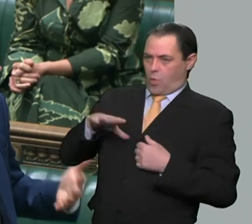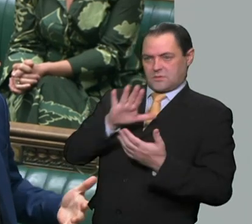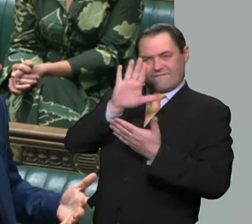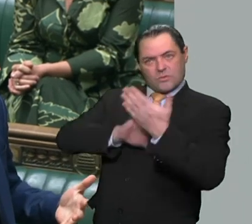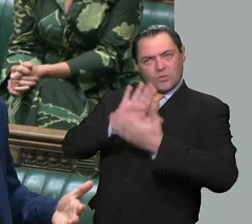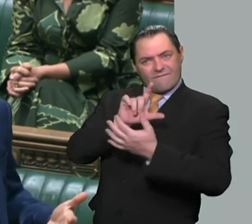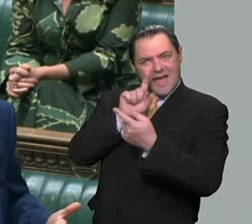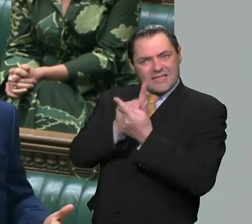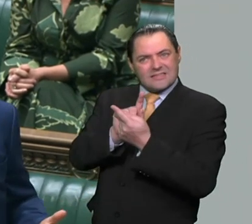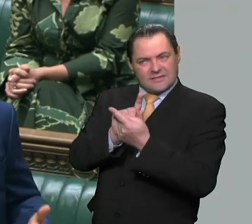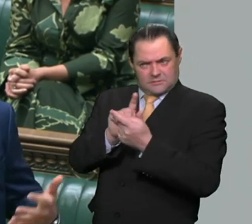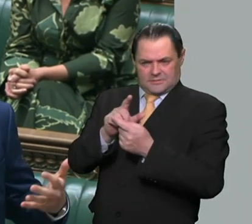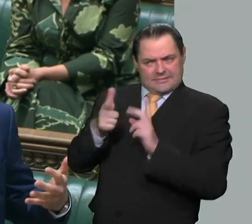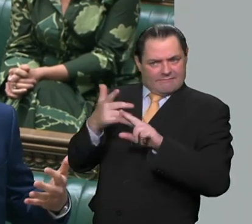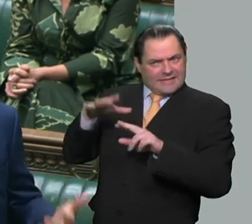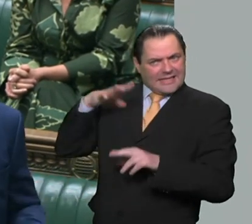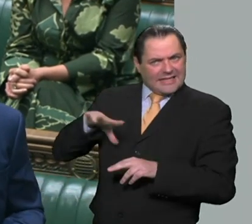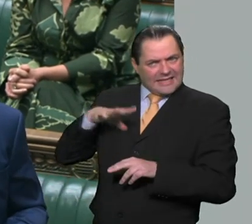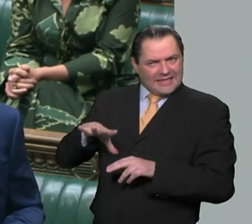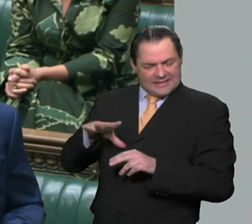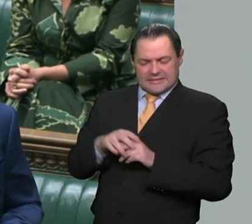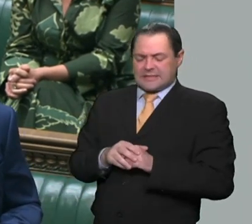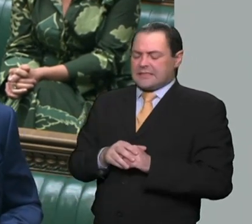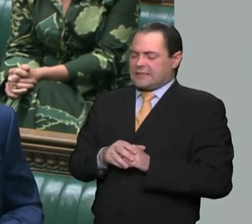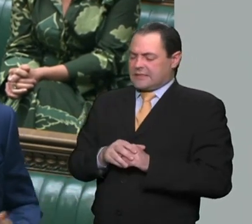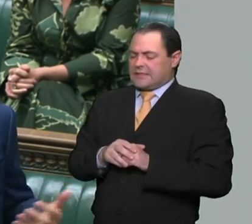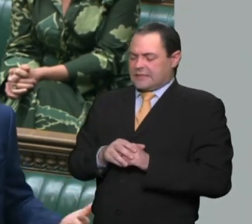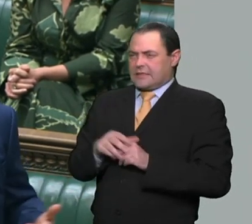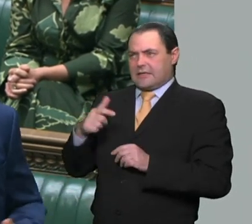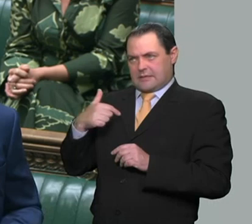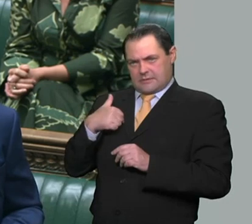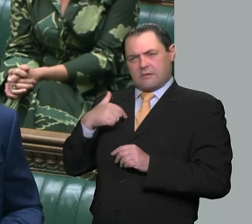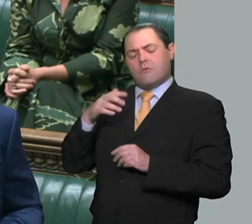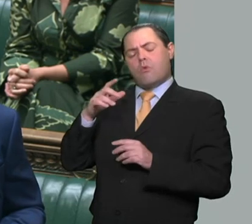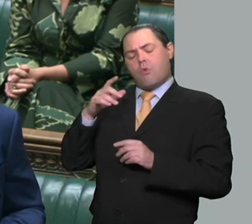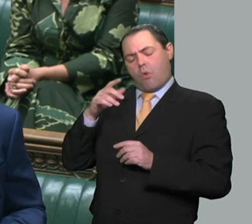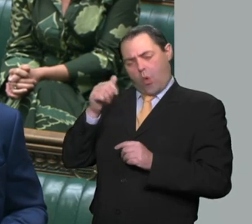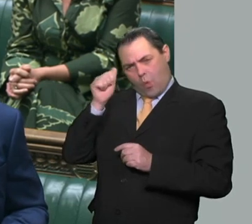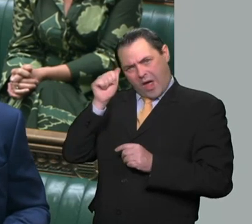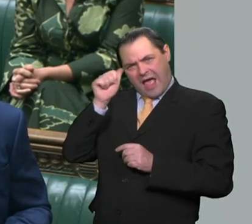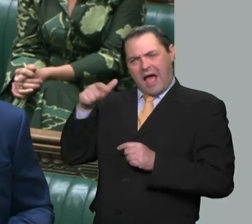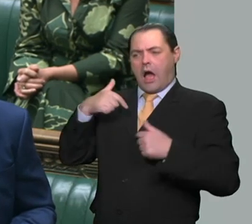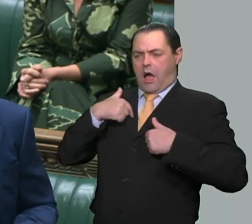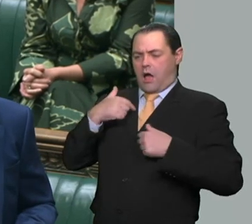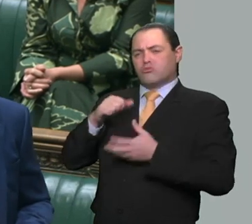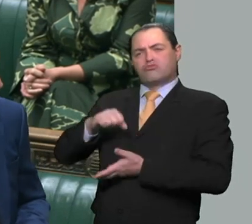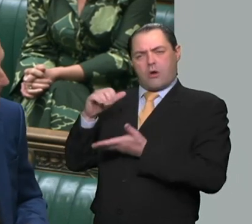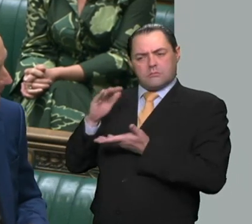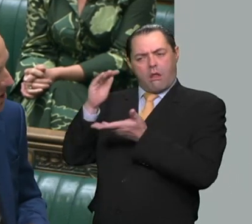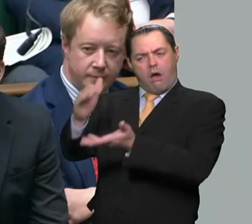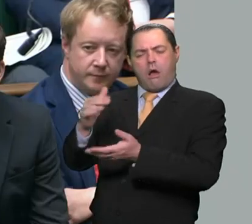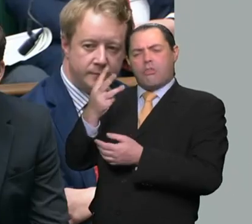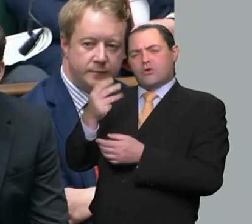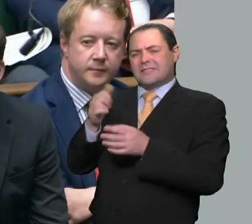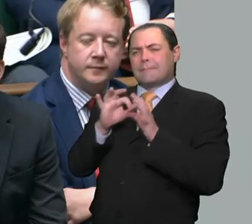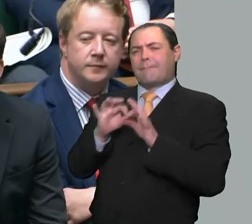GP face-to-face where it's necessary, and as he'll be aware, we've provided, and the Chancellor has funded, a £36 billion package to deal with the